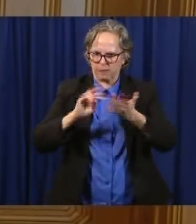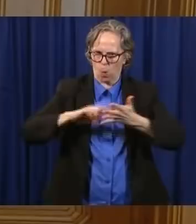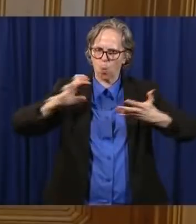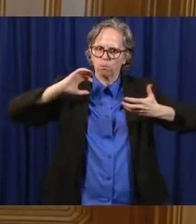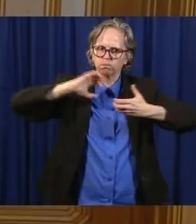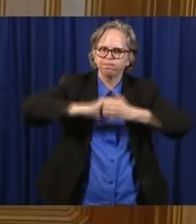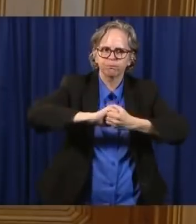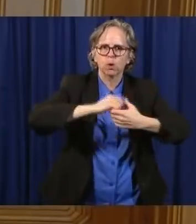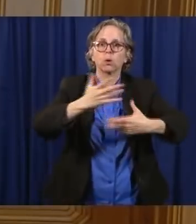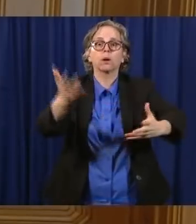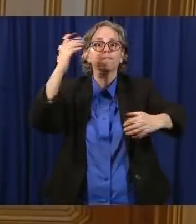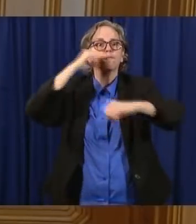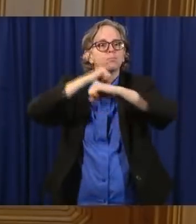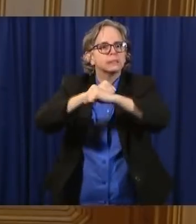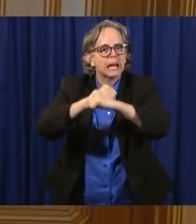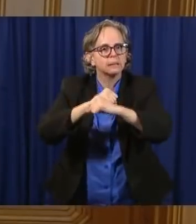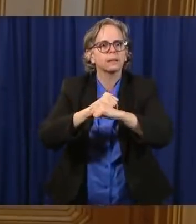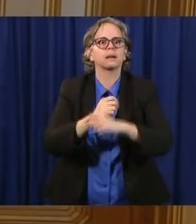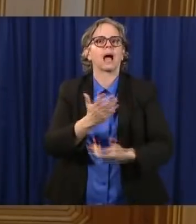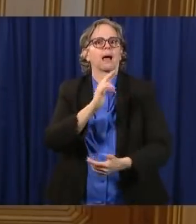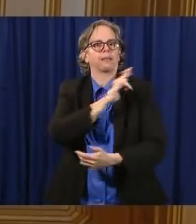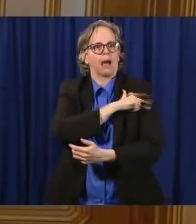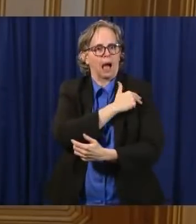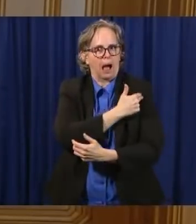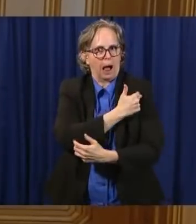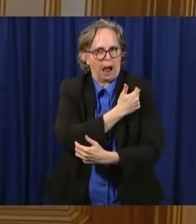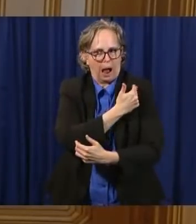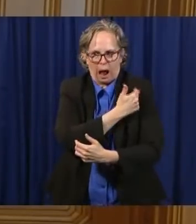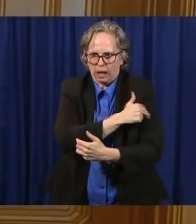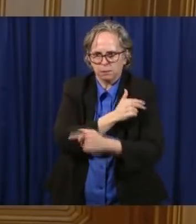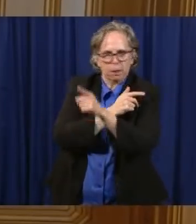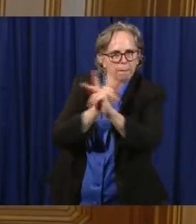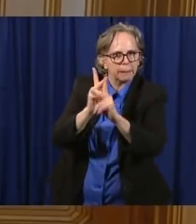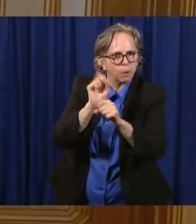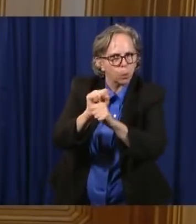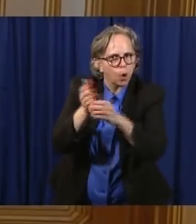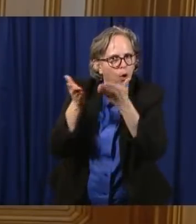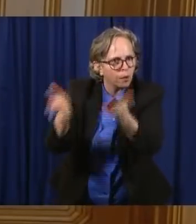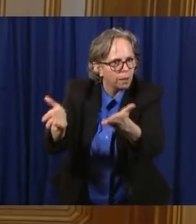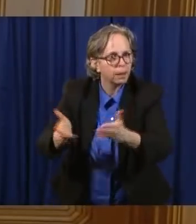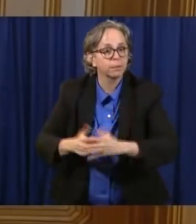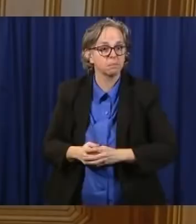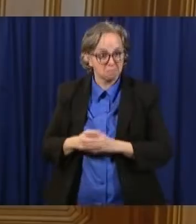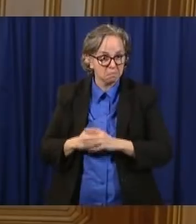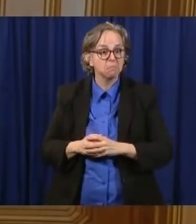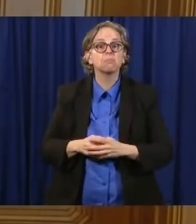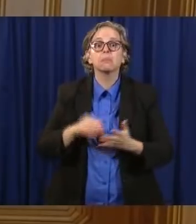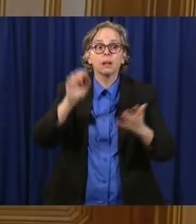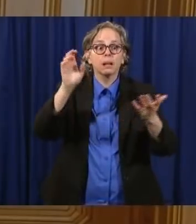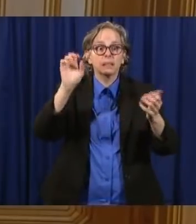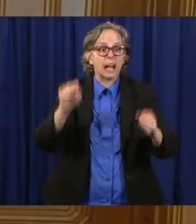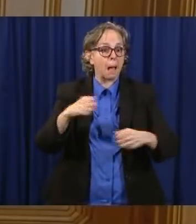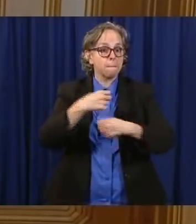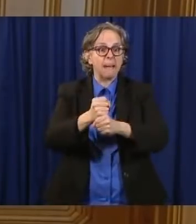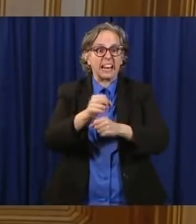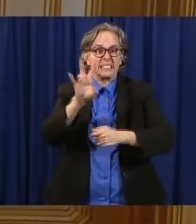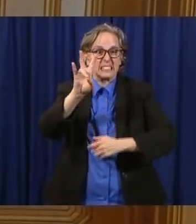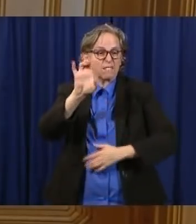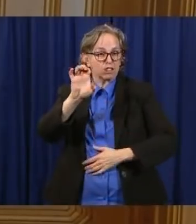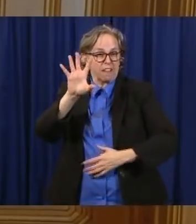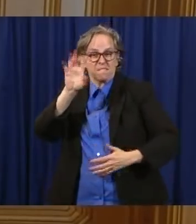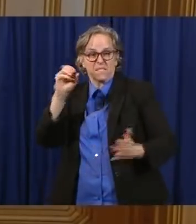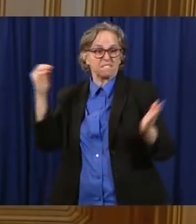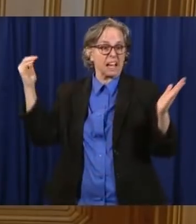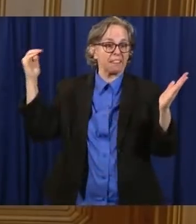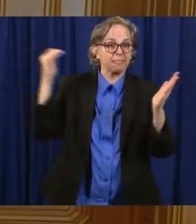a solution. They're going to be able to make between 750,000 to 1 million face shields over